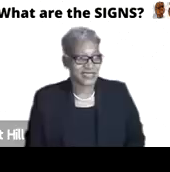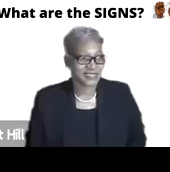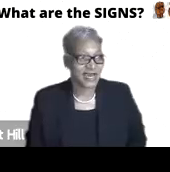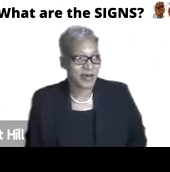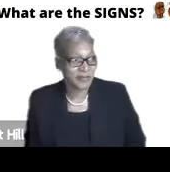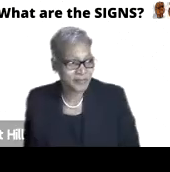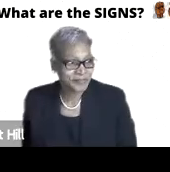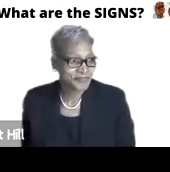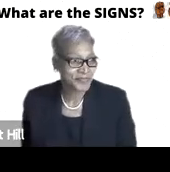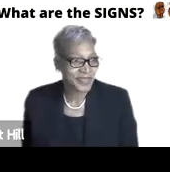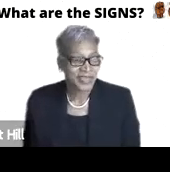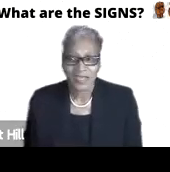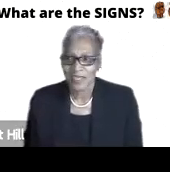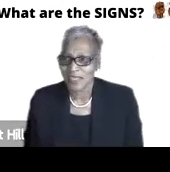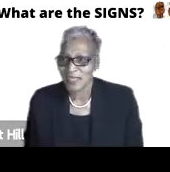Yes.